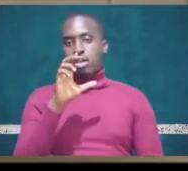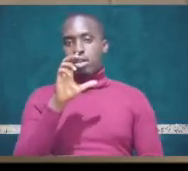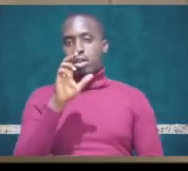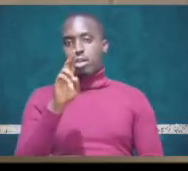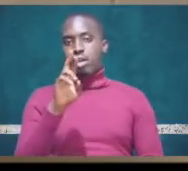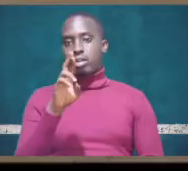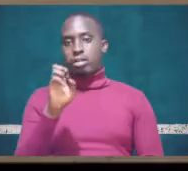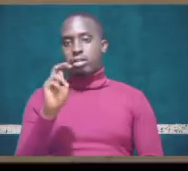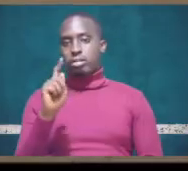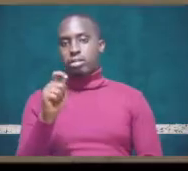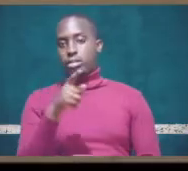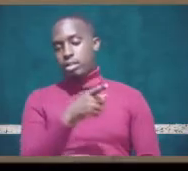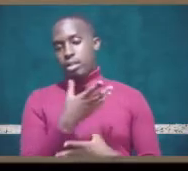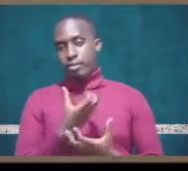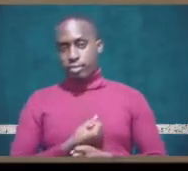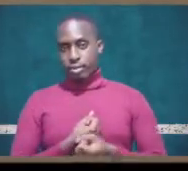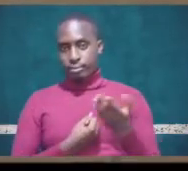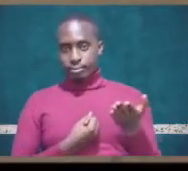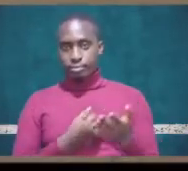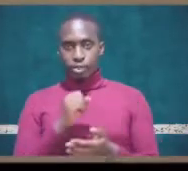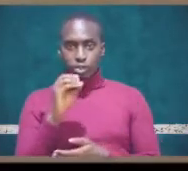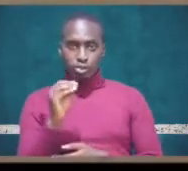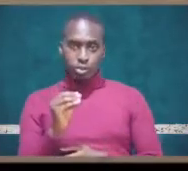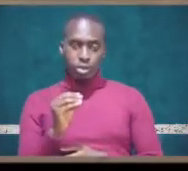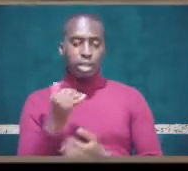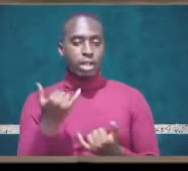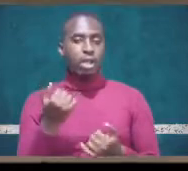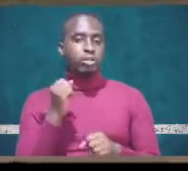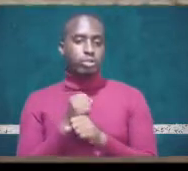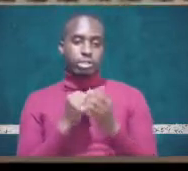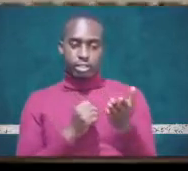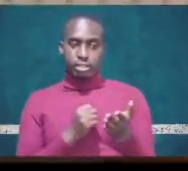potential difference that I have. So let's now do